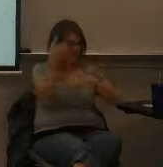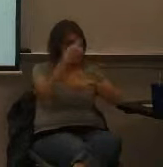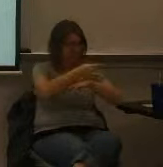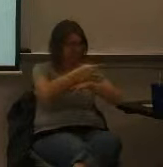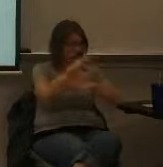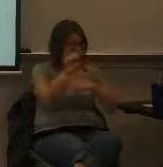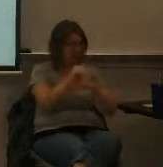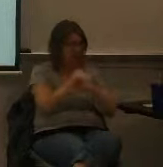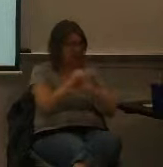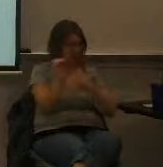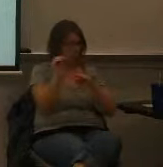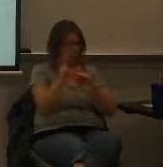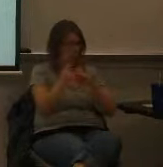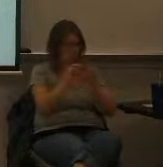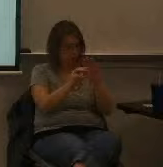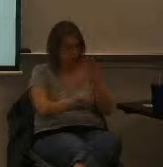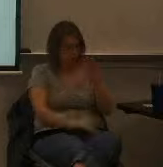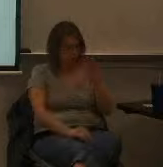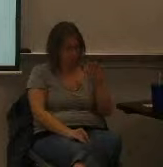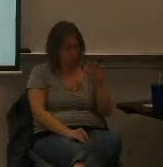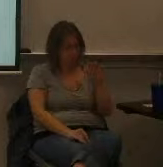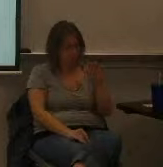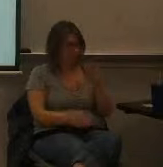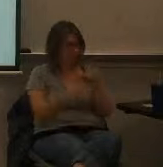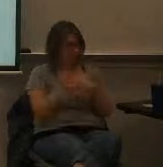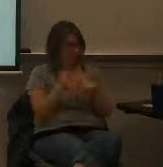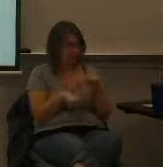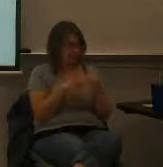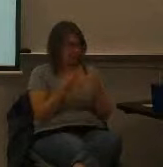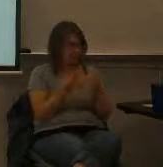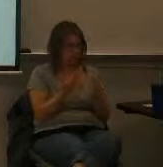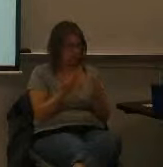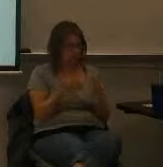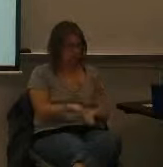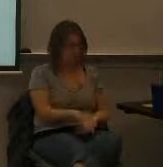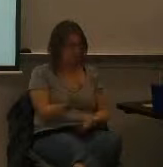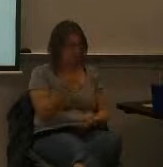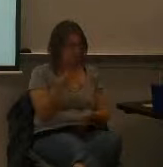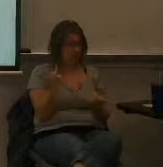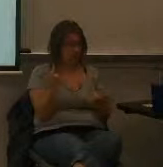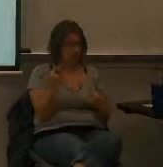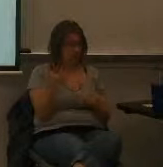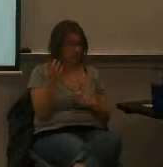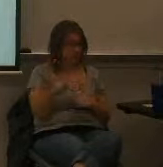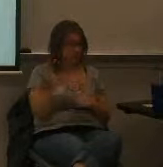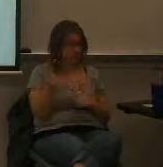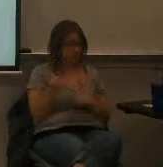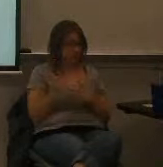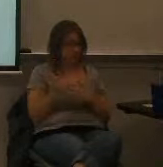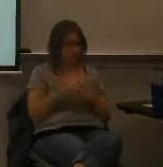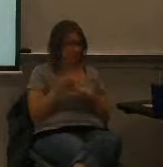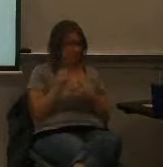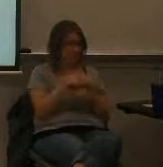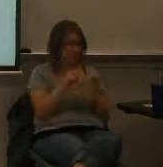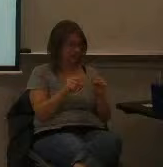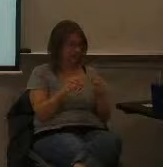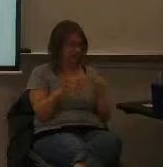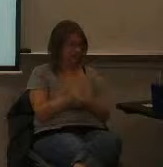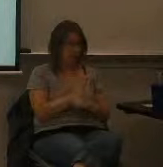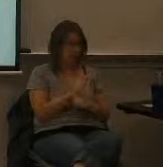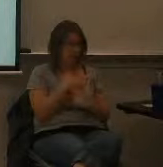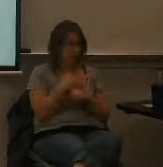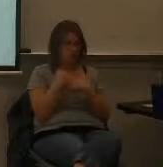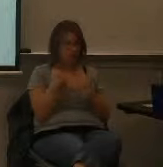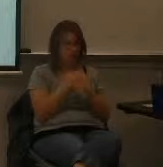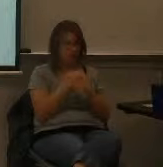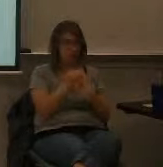oxygen go down below where fish can even make it. And so the big fish will just be out of the system altogether. You'll have almost no food chain length at all.